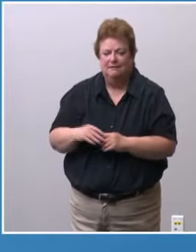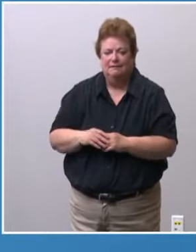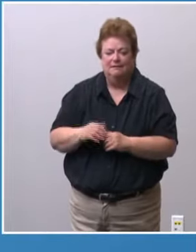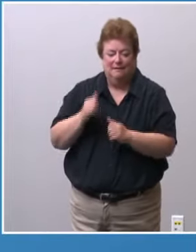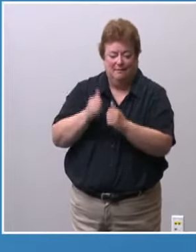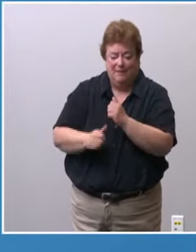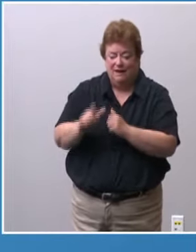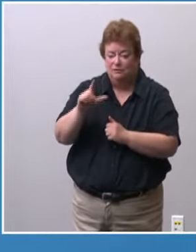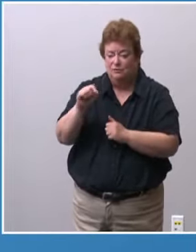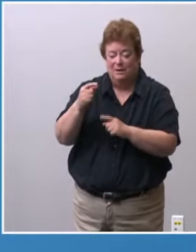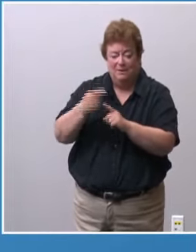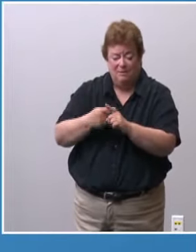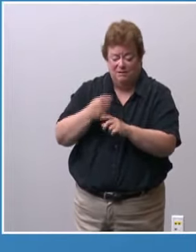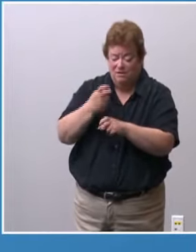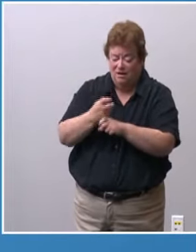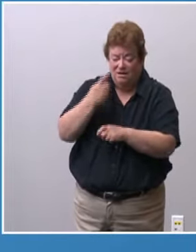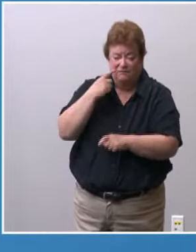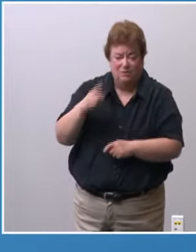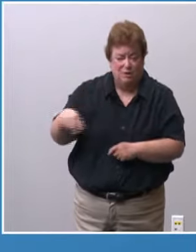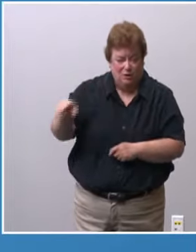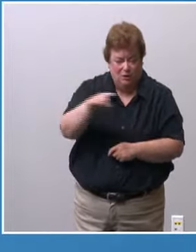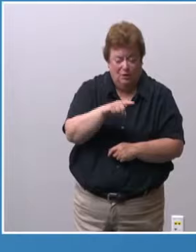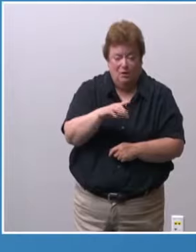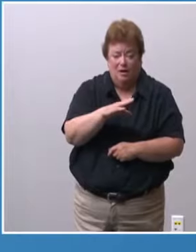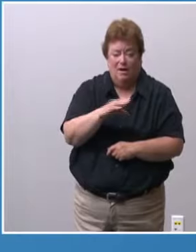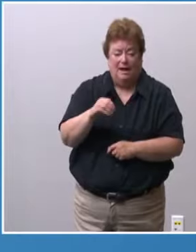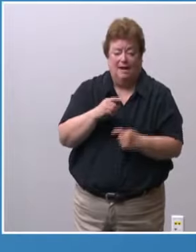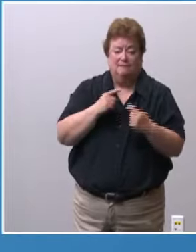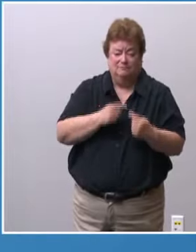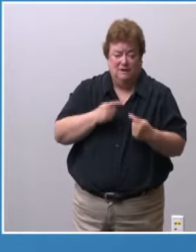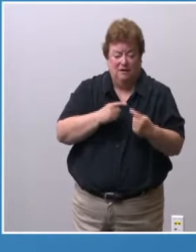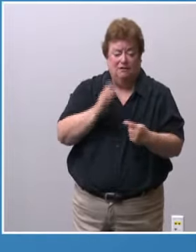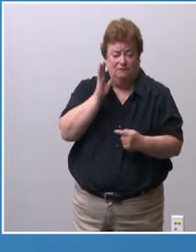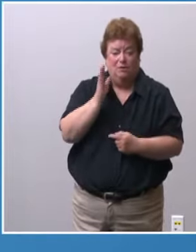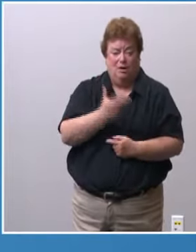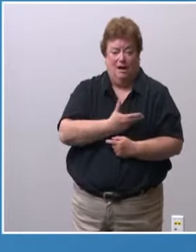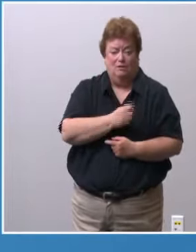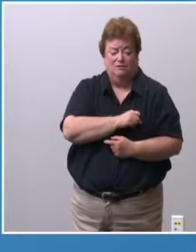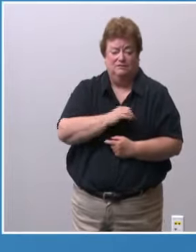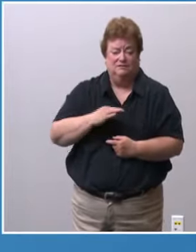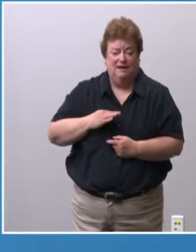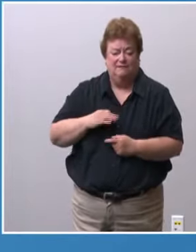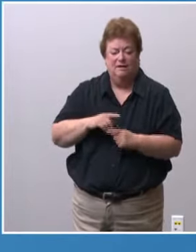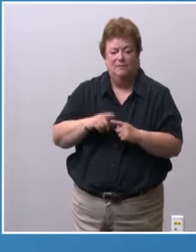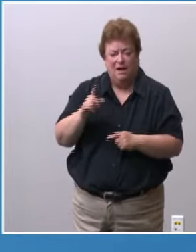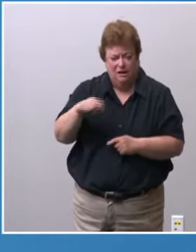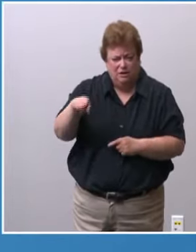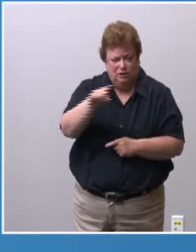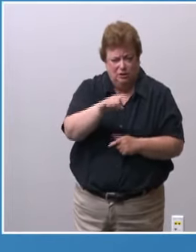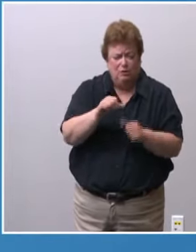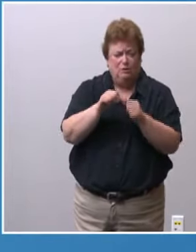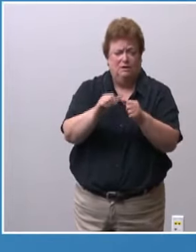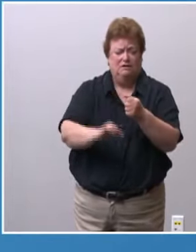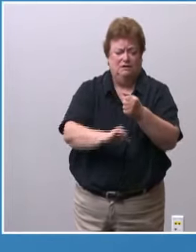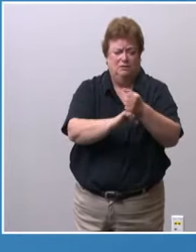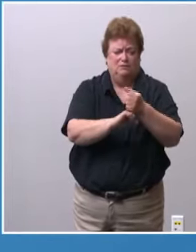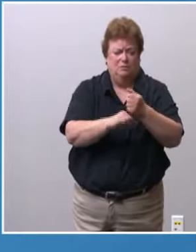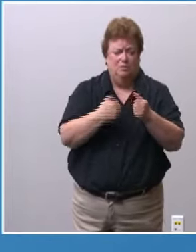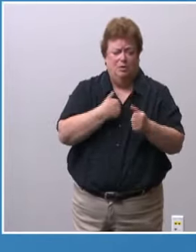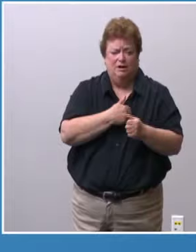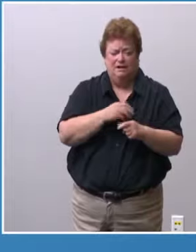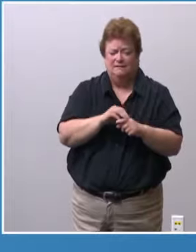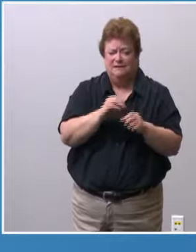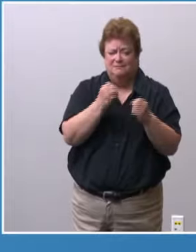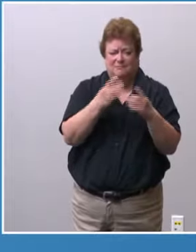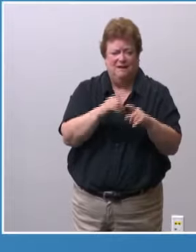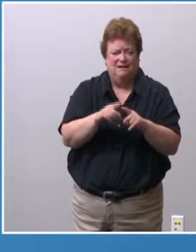20 months has been hard on you and increasingly taxing for our staff, but you've continued to support us in so many